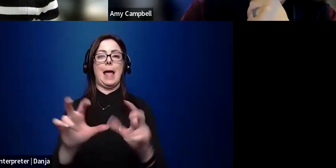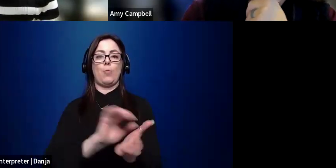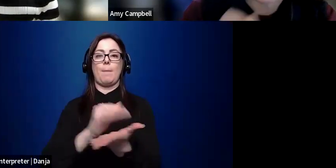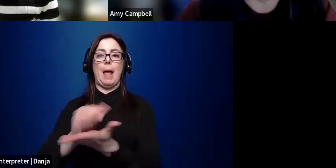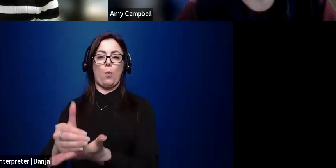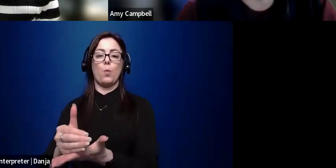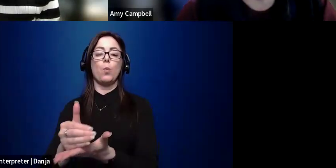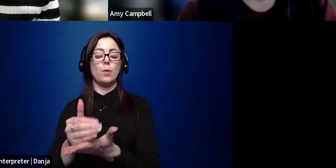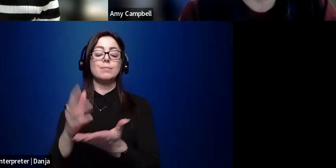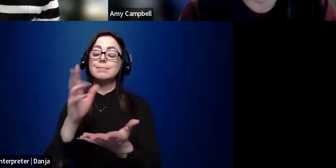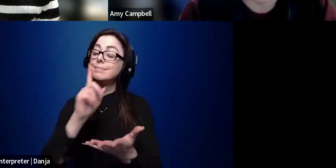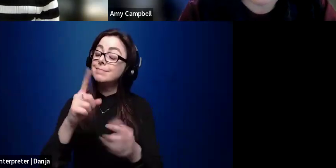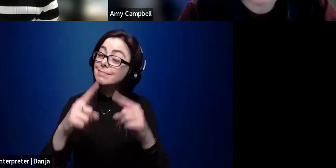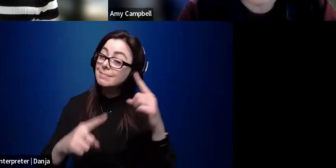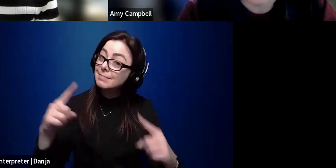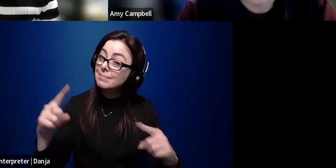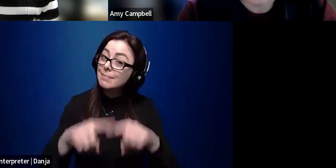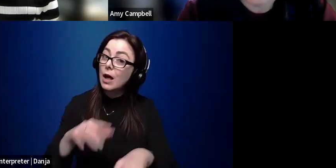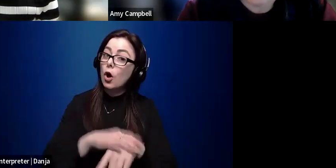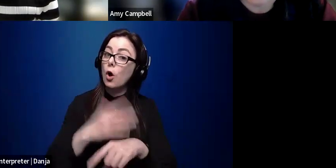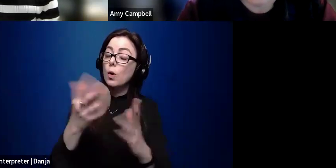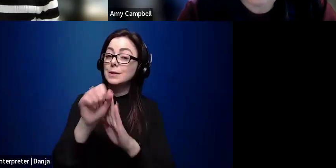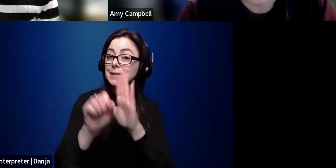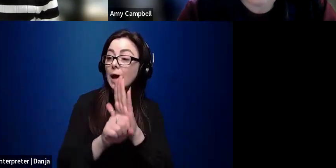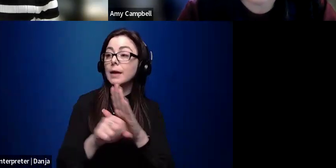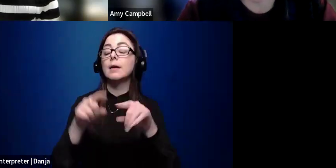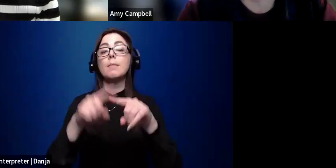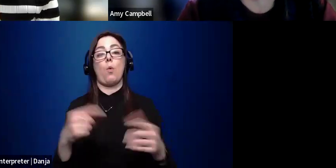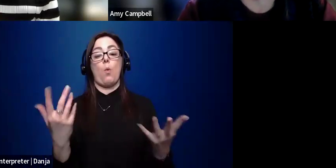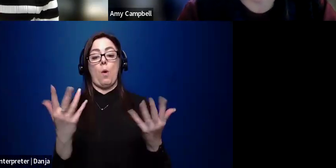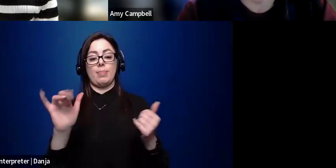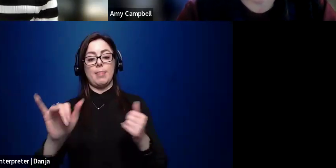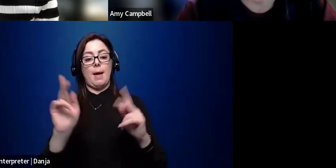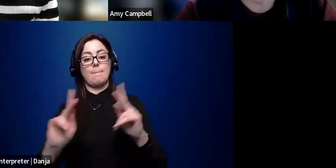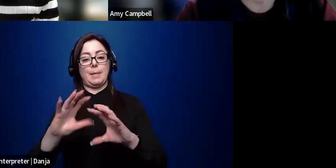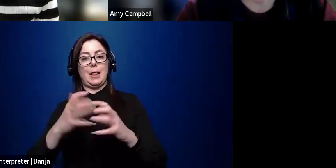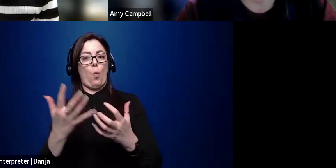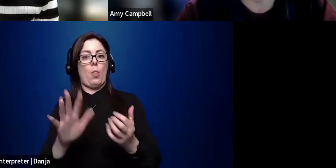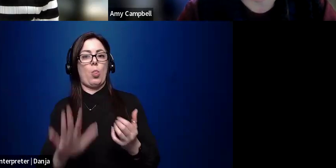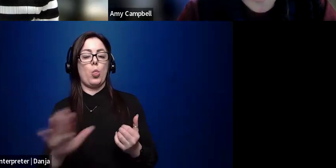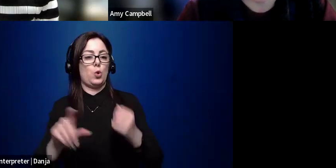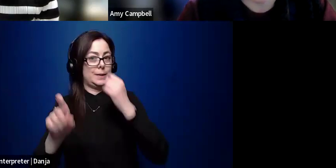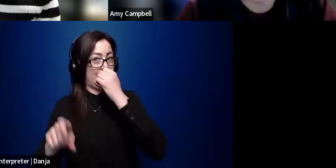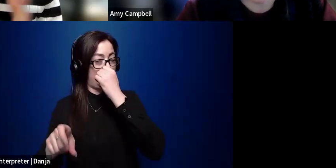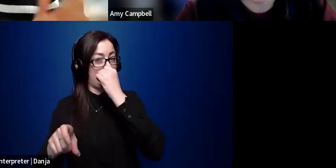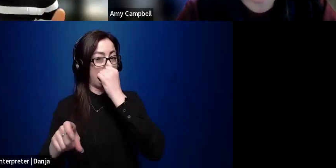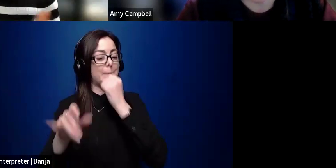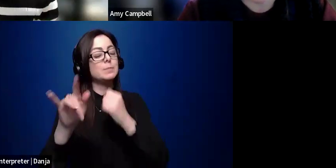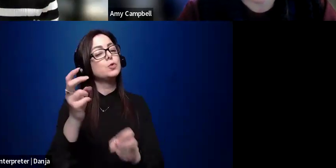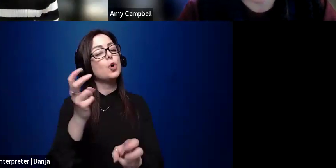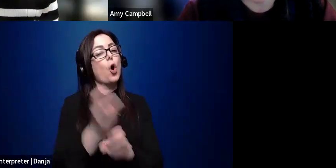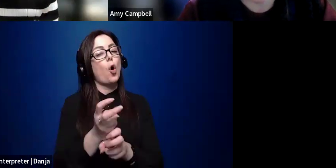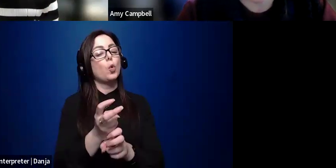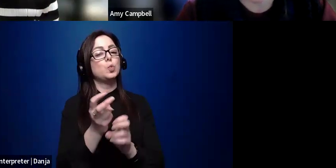the population, it depends on the needs of the population. And so it's very hard sometimes to say, if you're talking